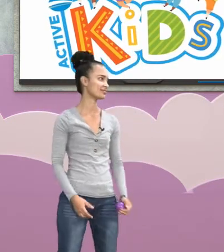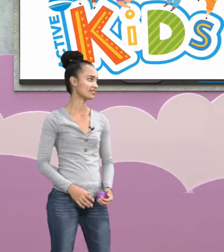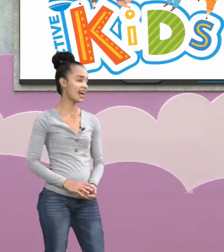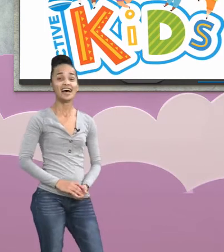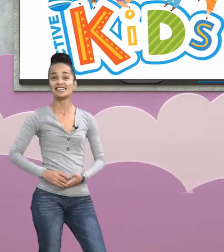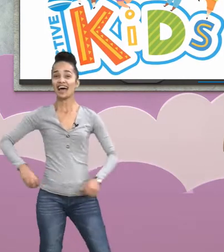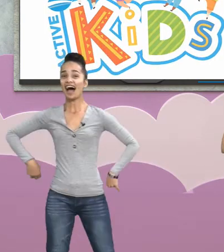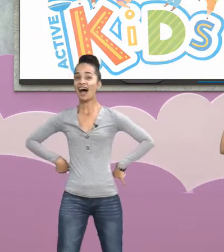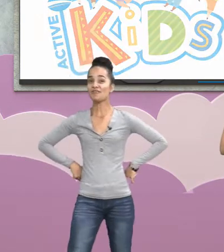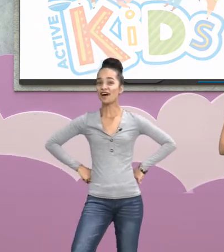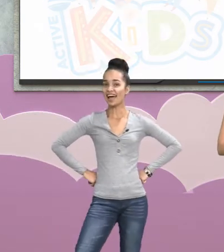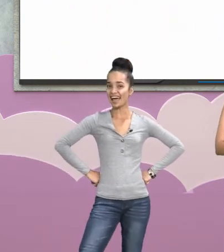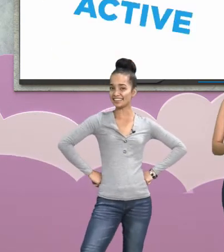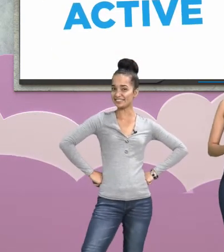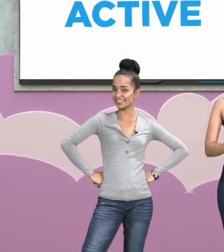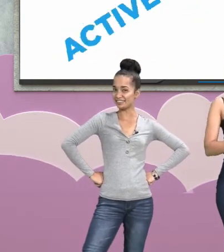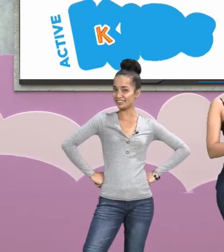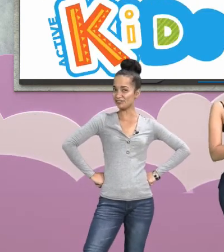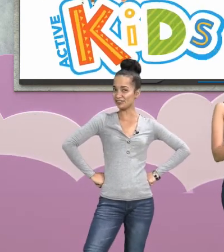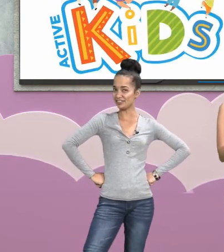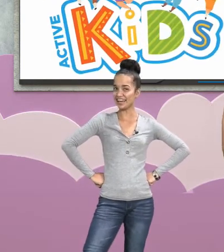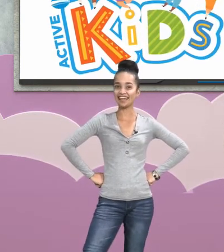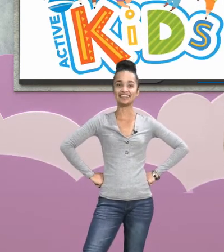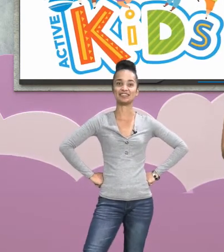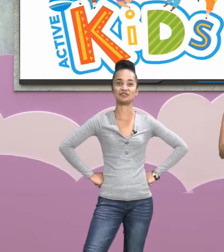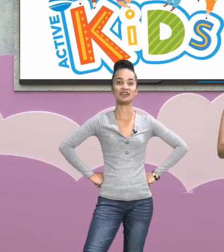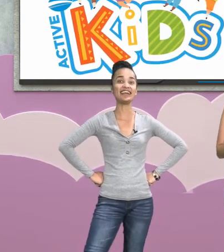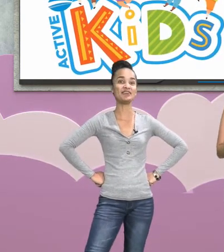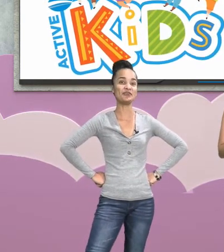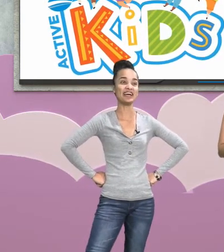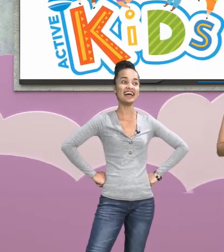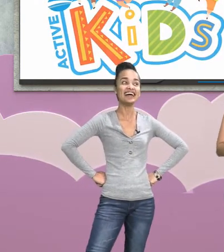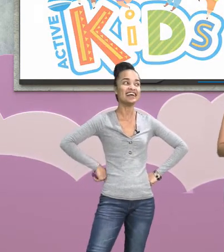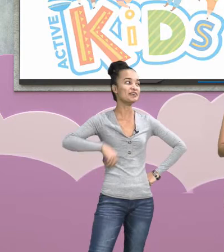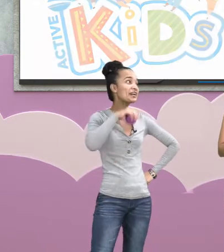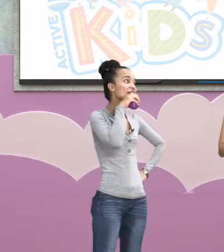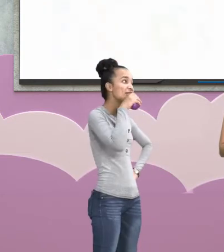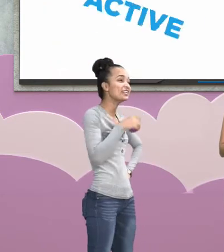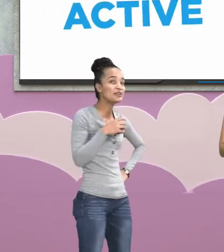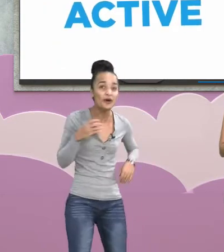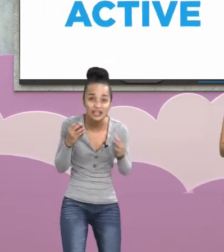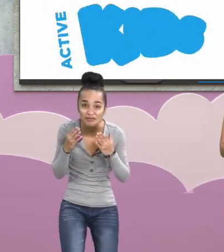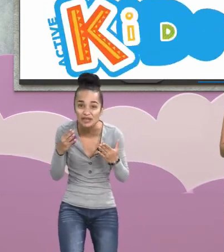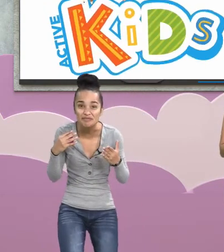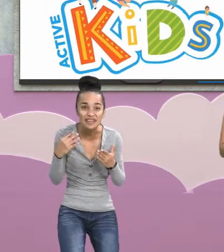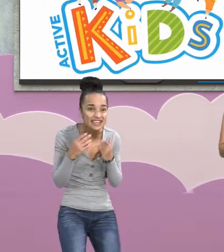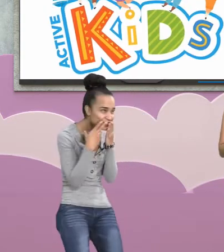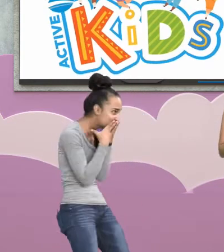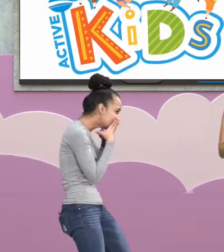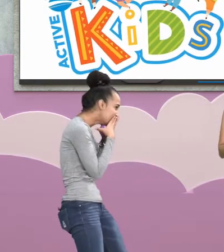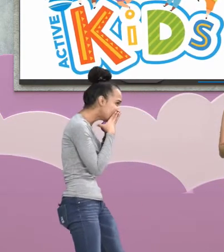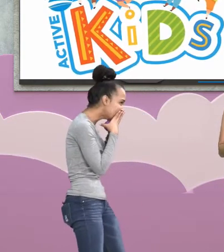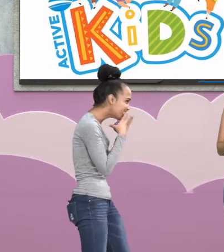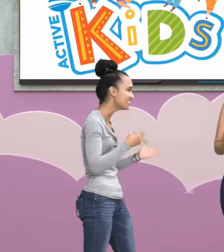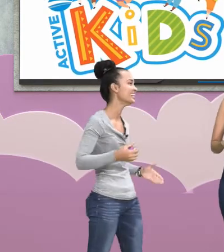our active activity for today? Our active activity for today is really weird. We're going to do the doggy pee-pee.